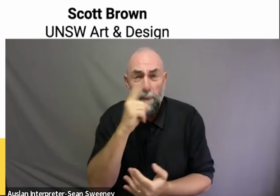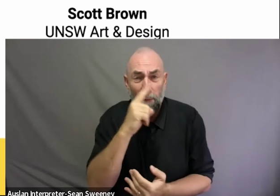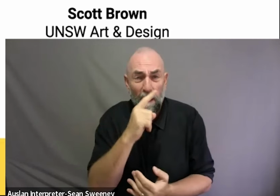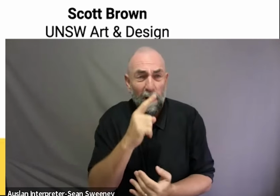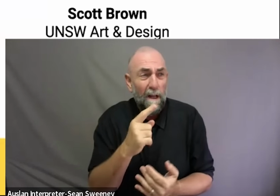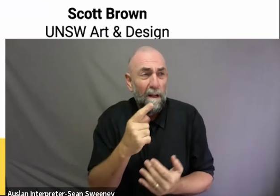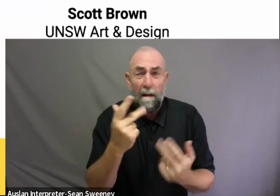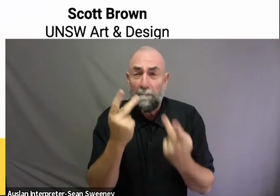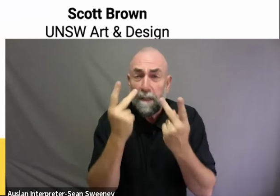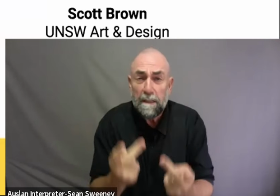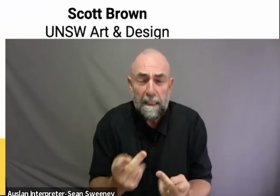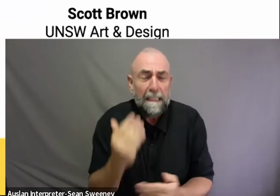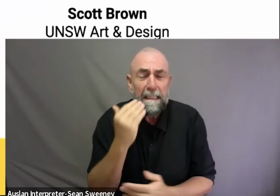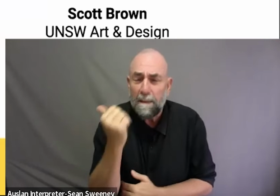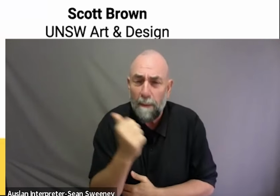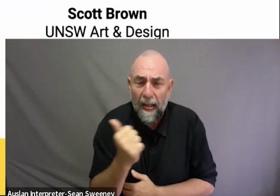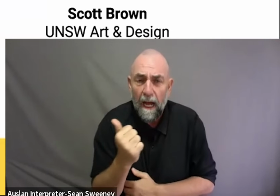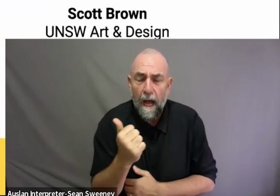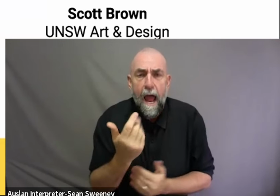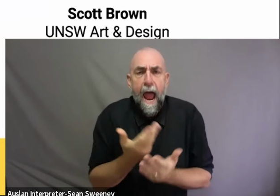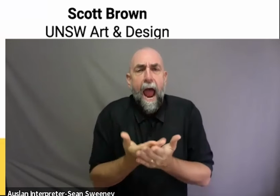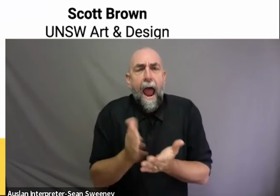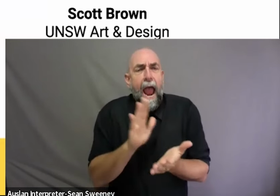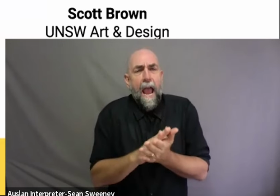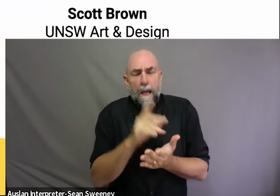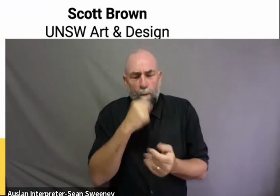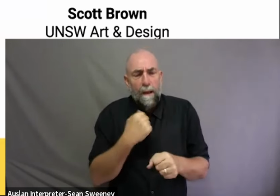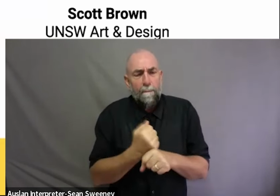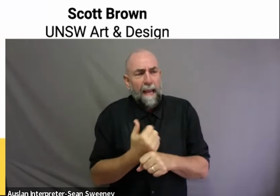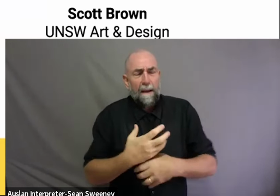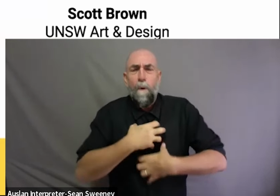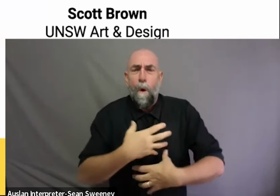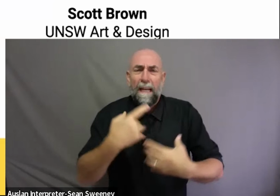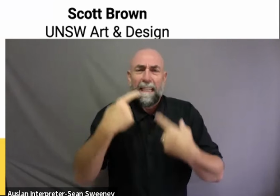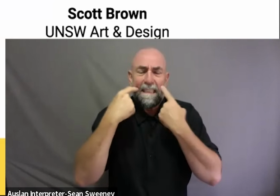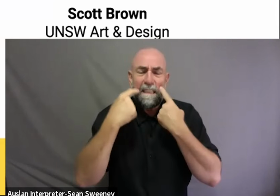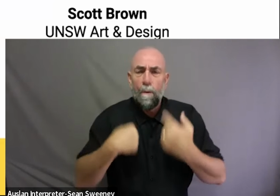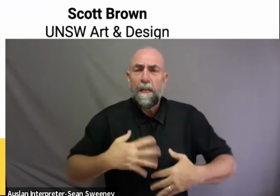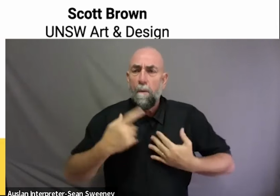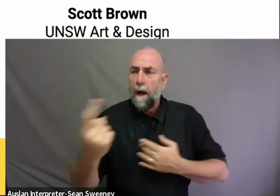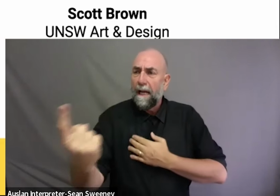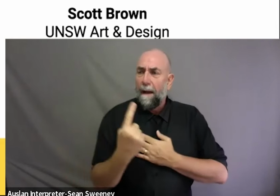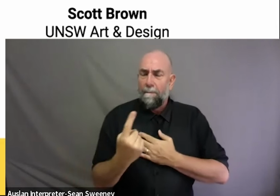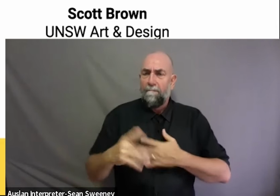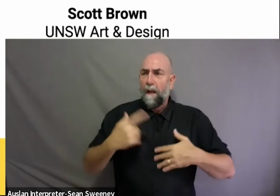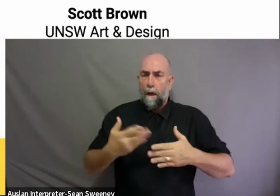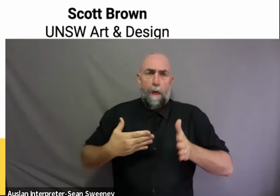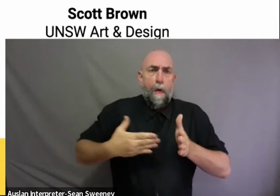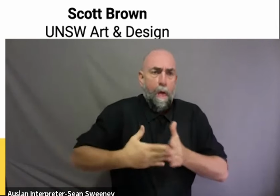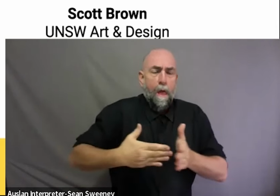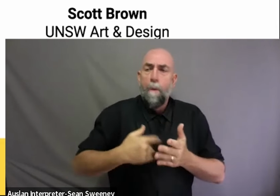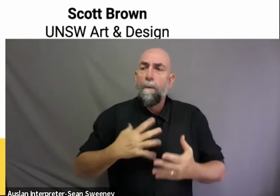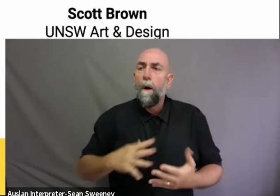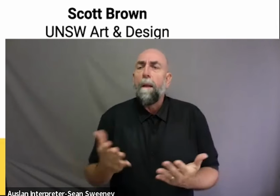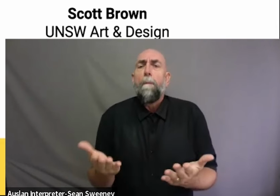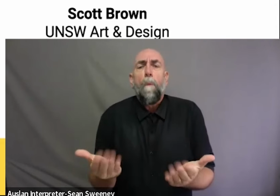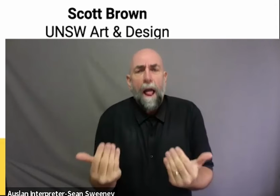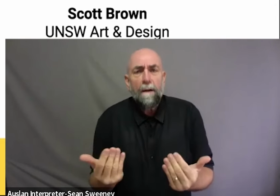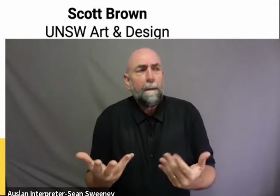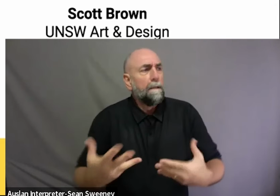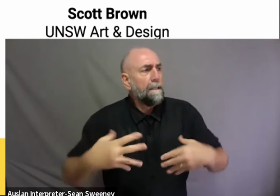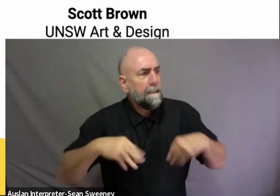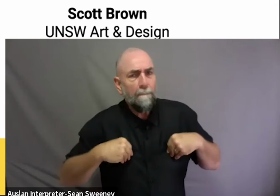And really just how can we get out of the way? How can we make those things easier, more welcoming and accepting